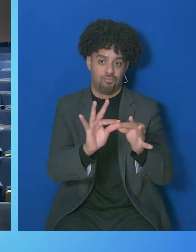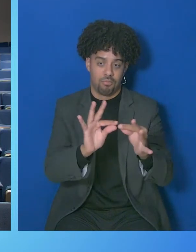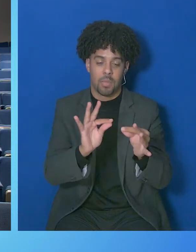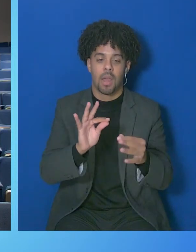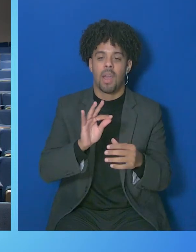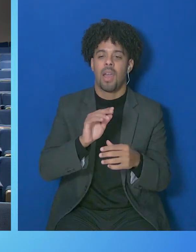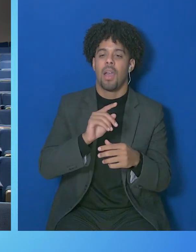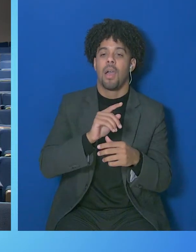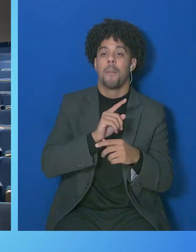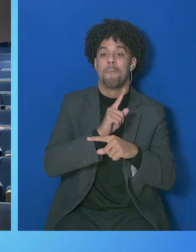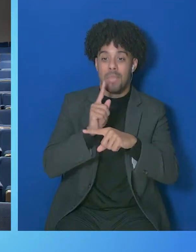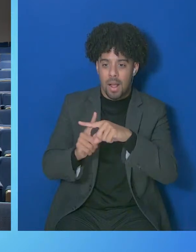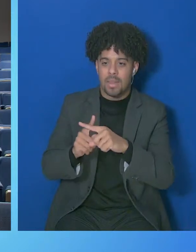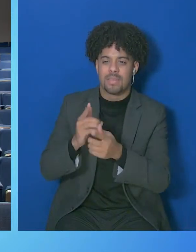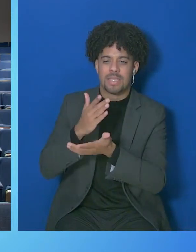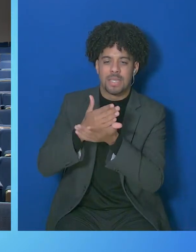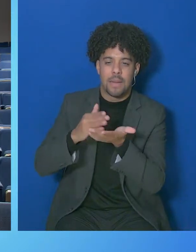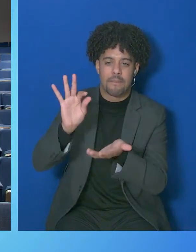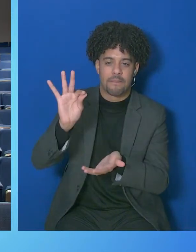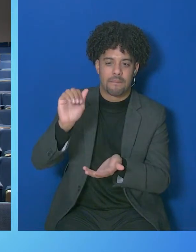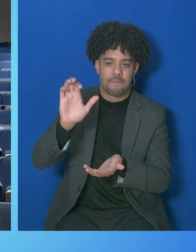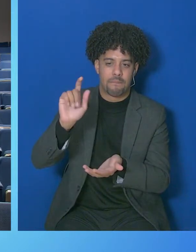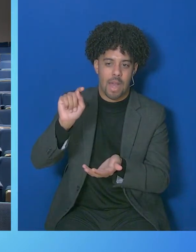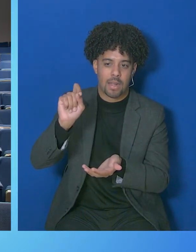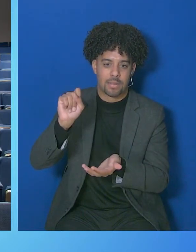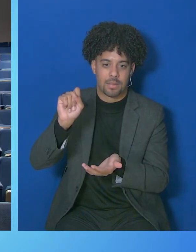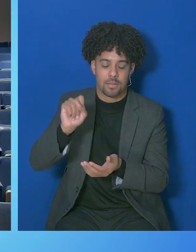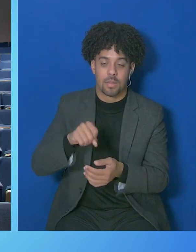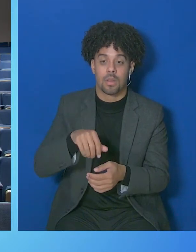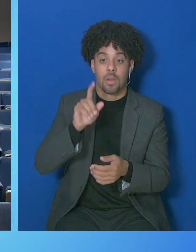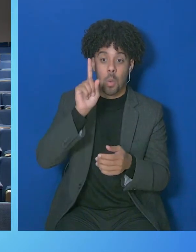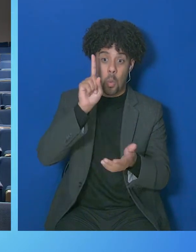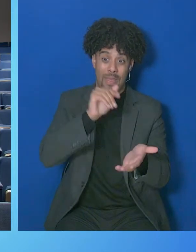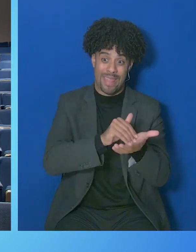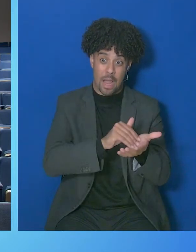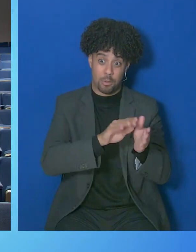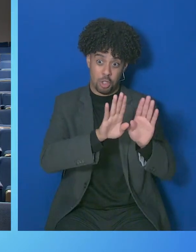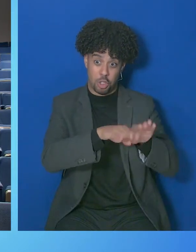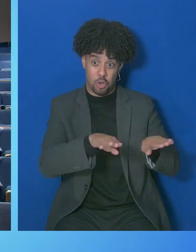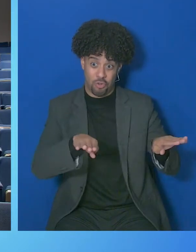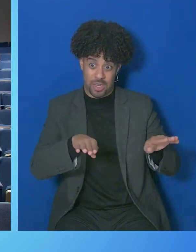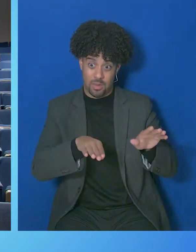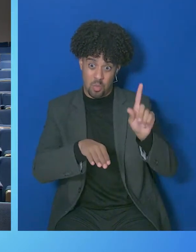know, that 3 out of 1,000 children are deaf or hard of hearing.